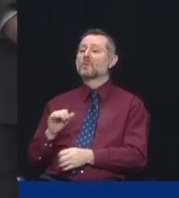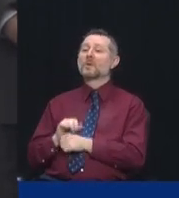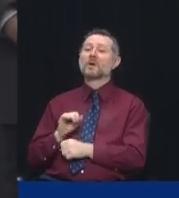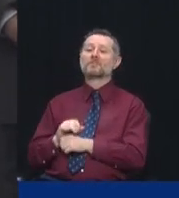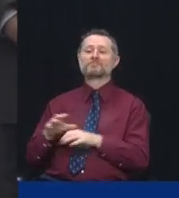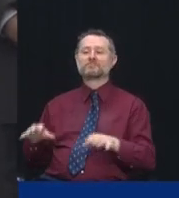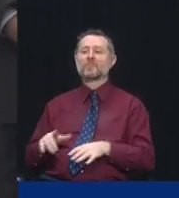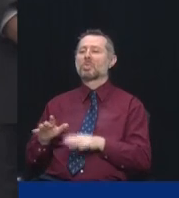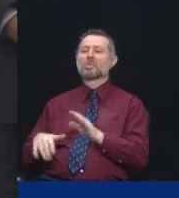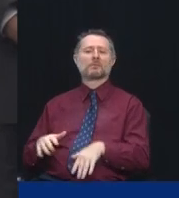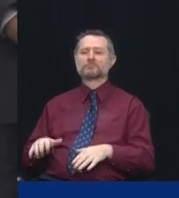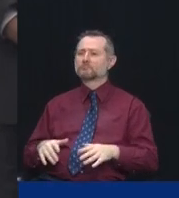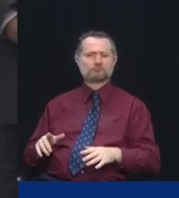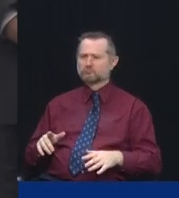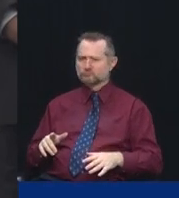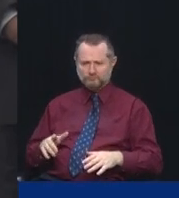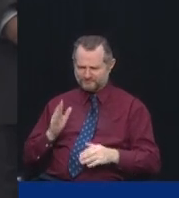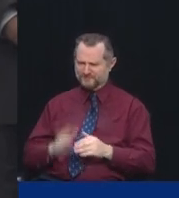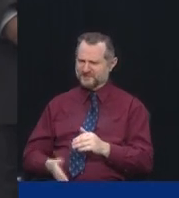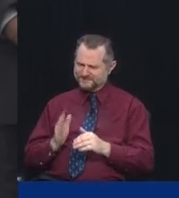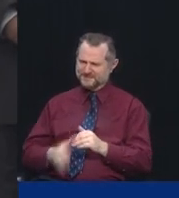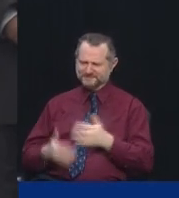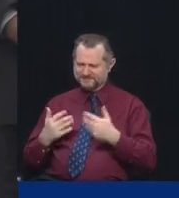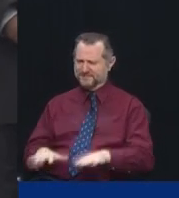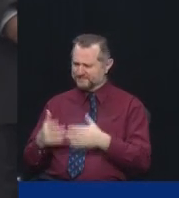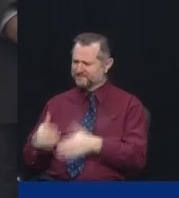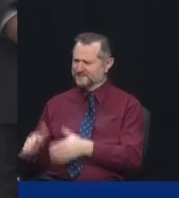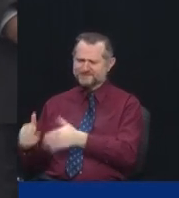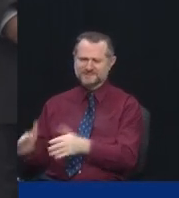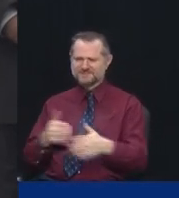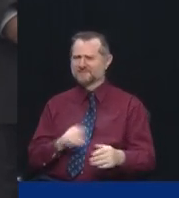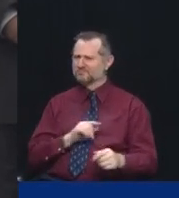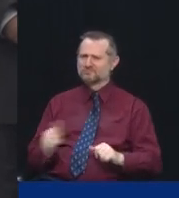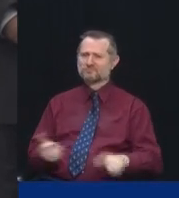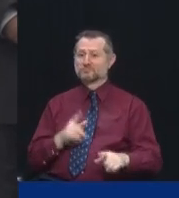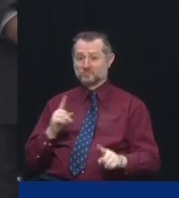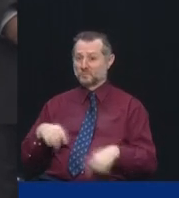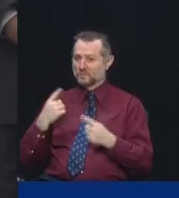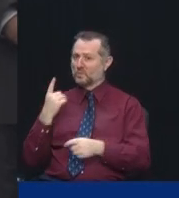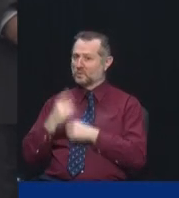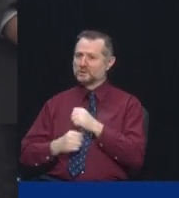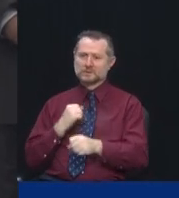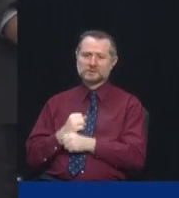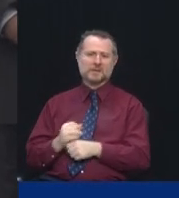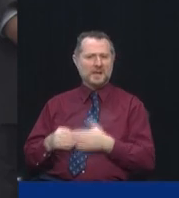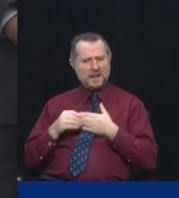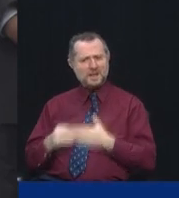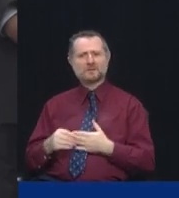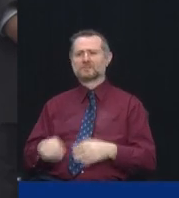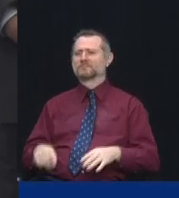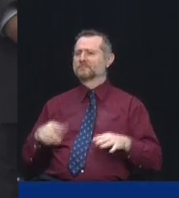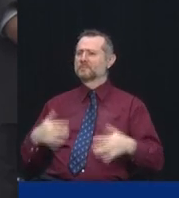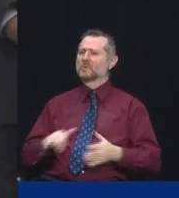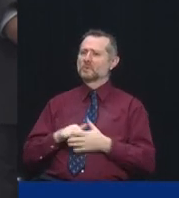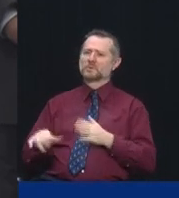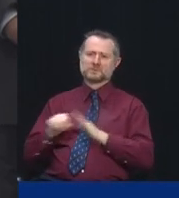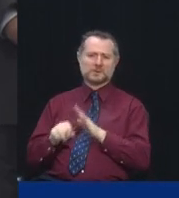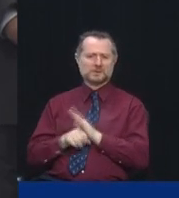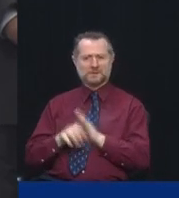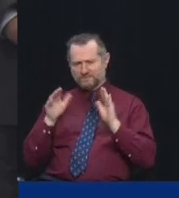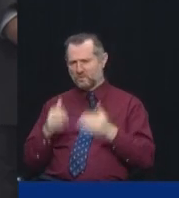over a year, you have led the people of New York by focusing on what needed to get done to save